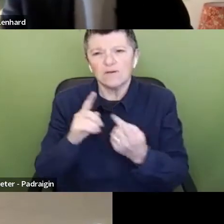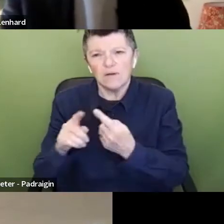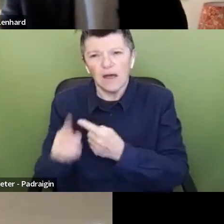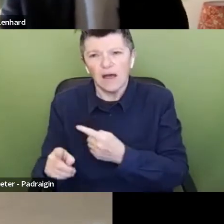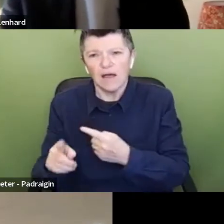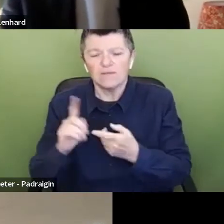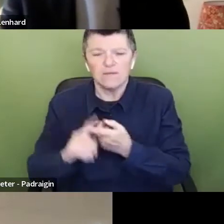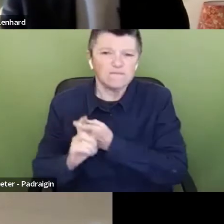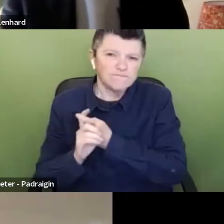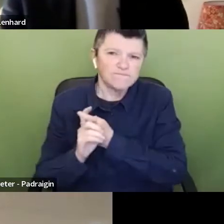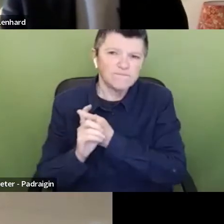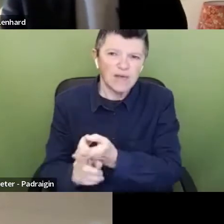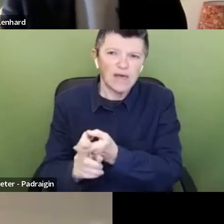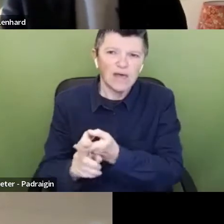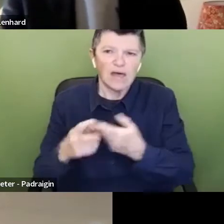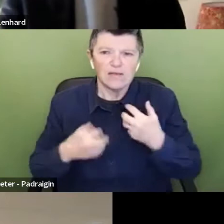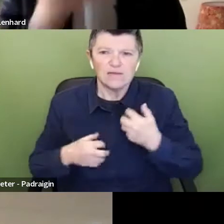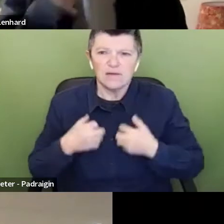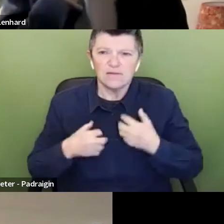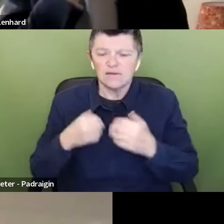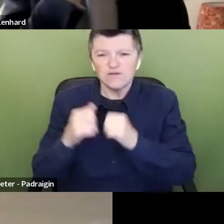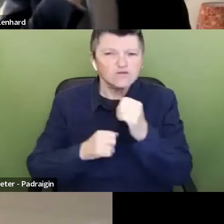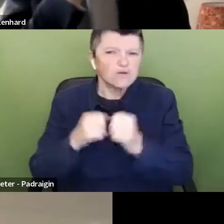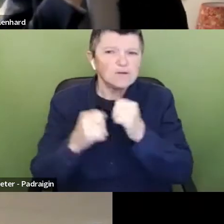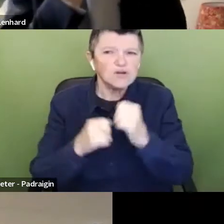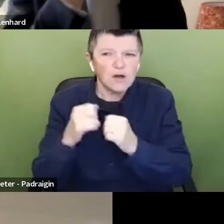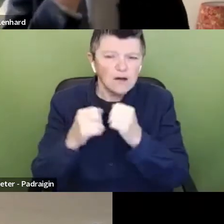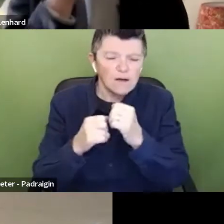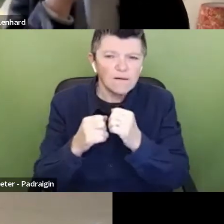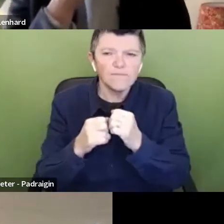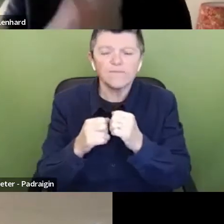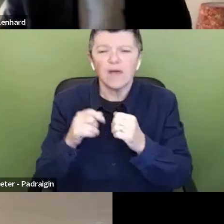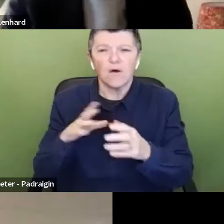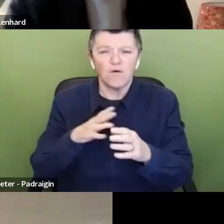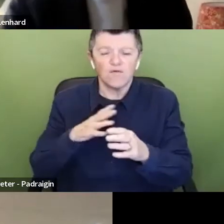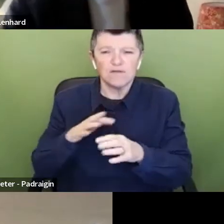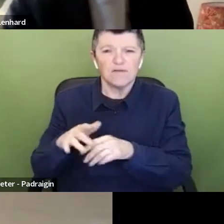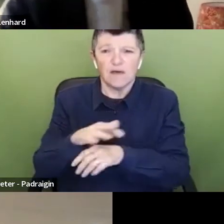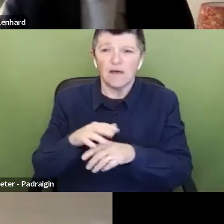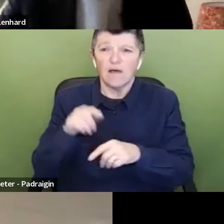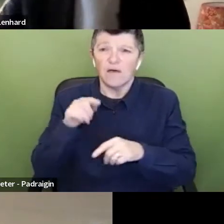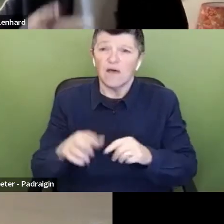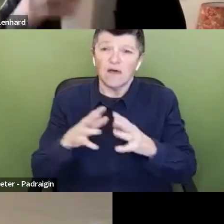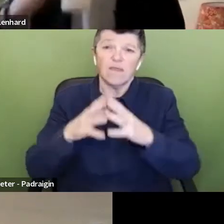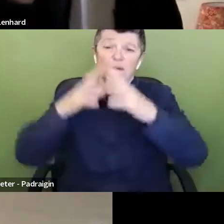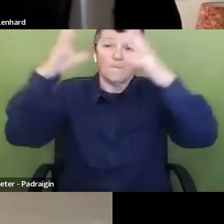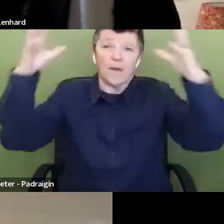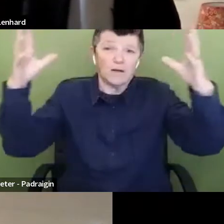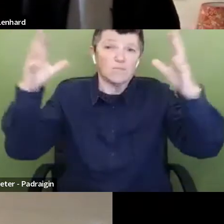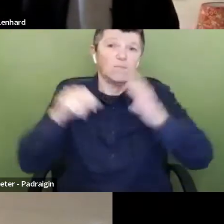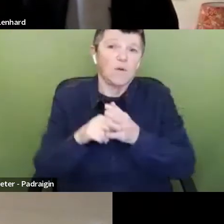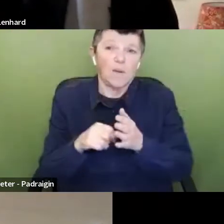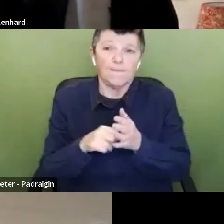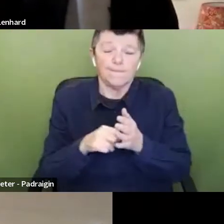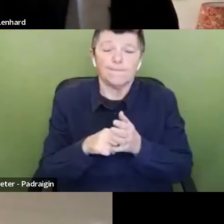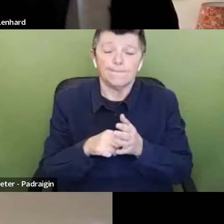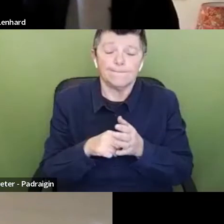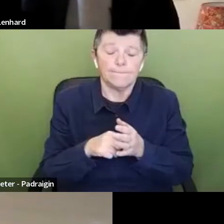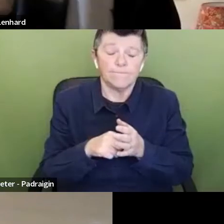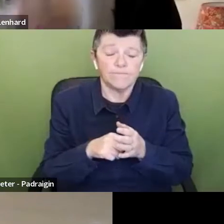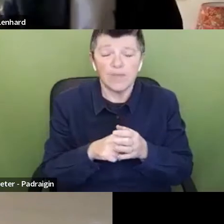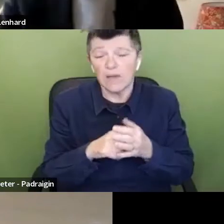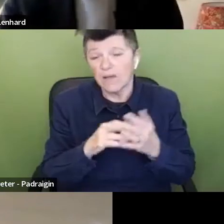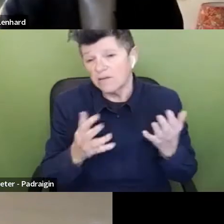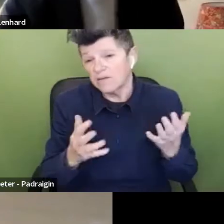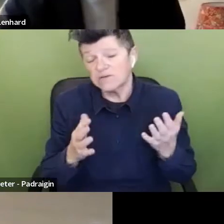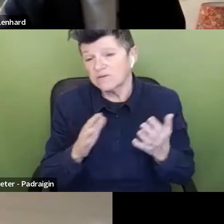incentive structures that exist are the macro level problem. This isn't particularly profound,